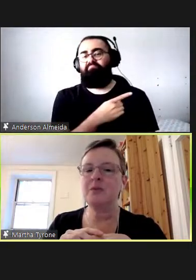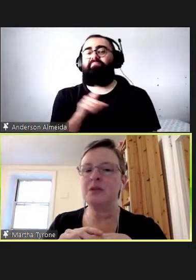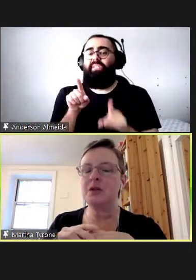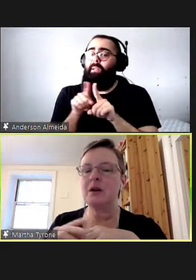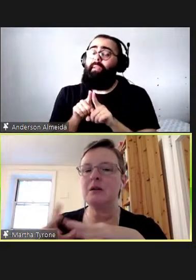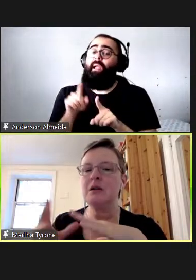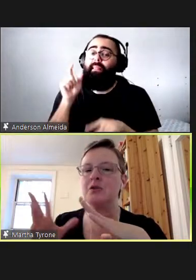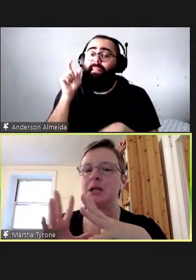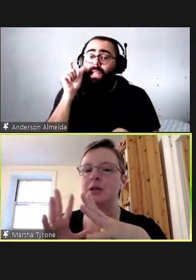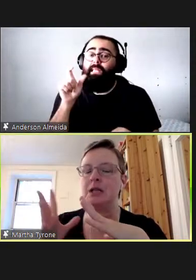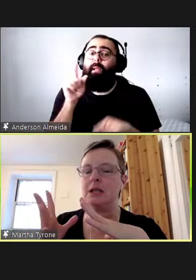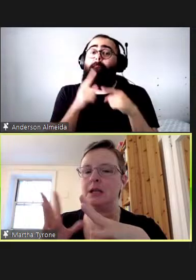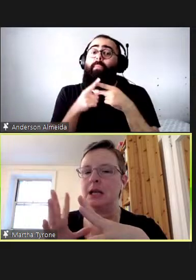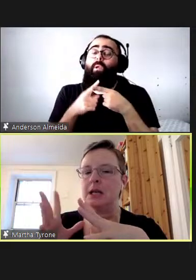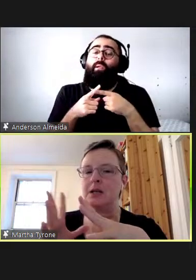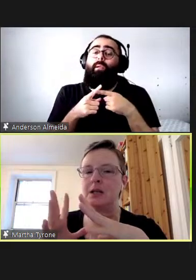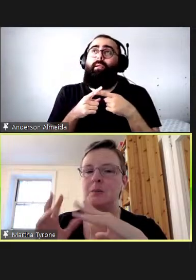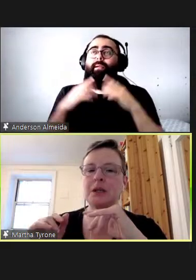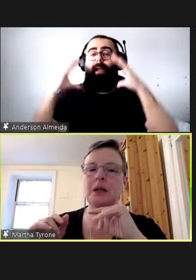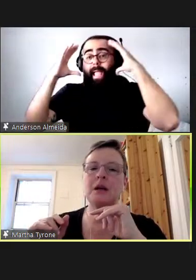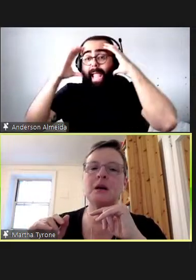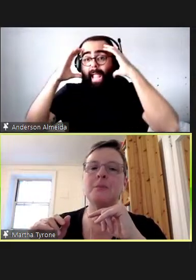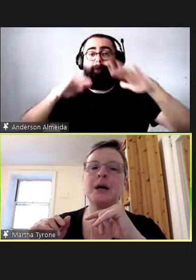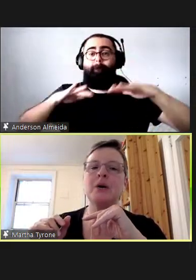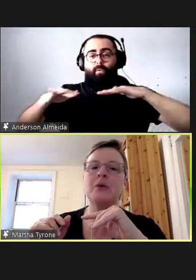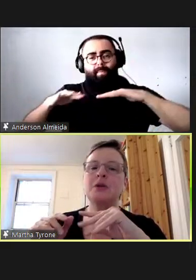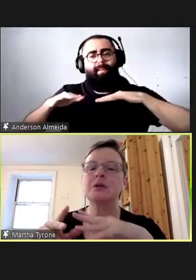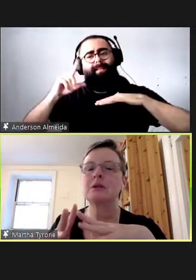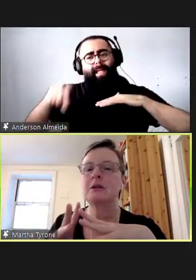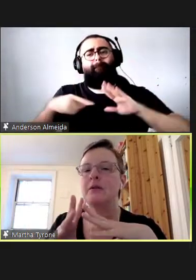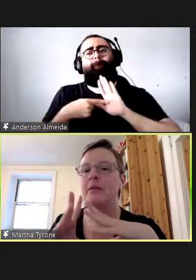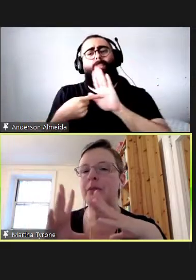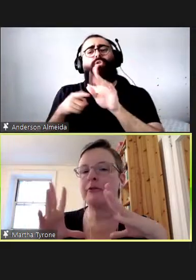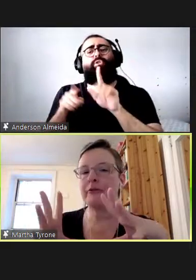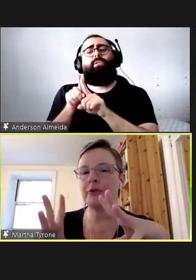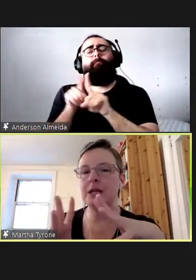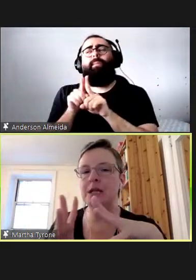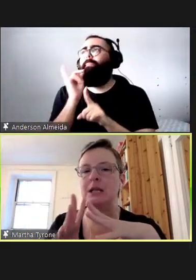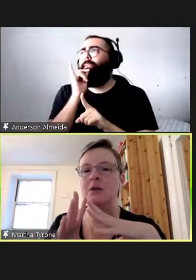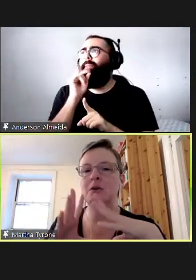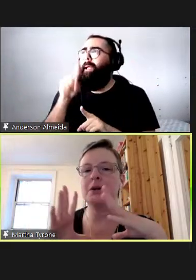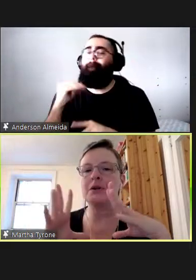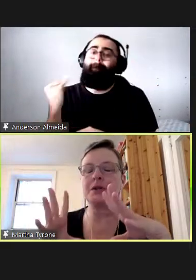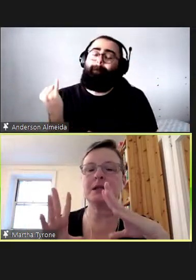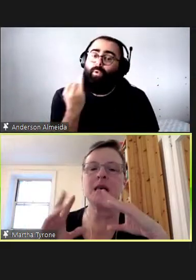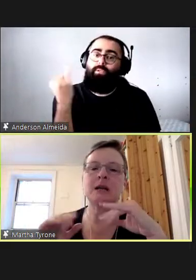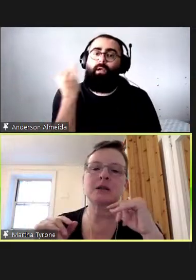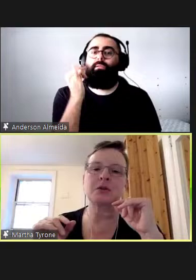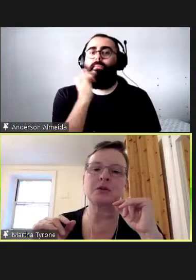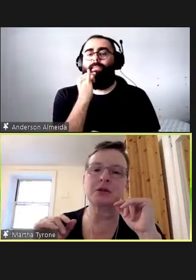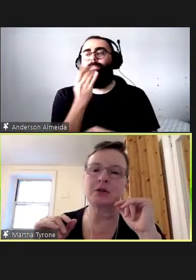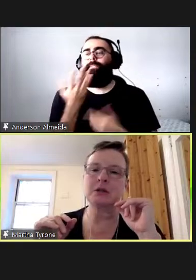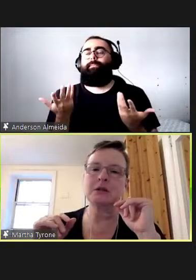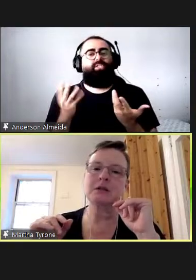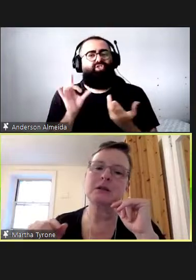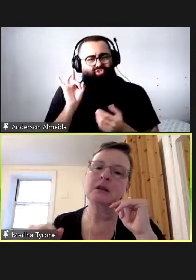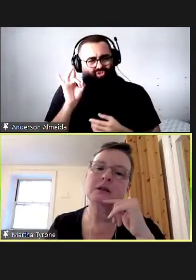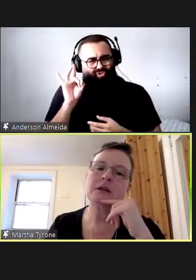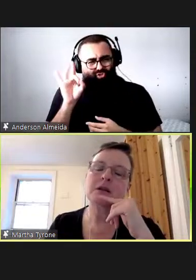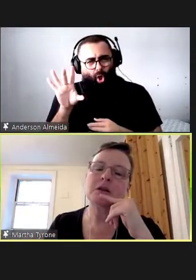Head movements aren't just indicating something about phrasing or syntactic